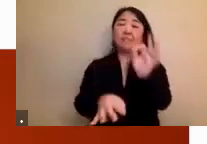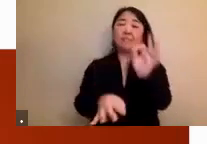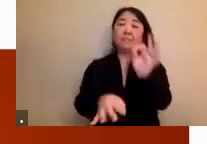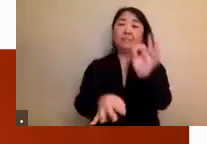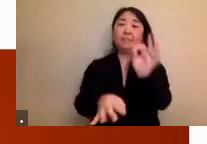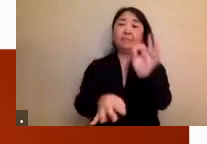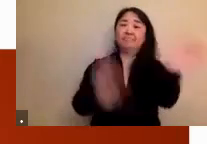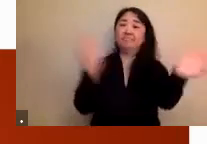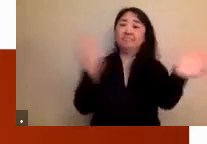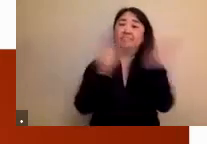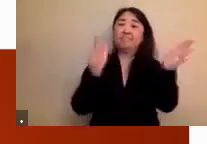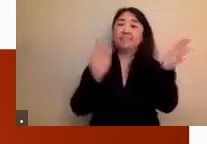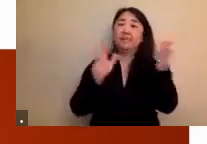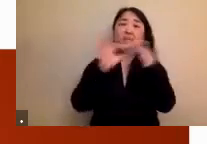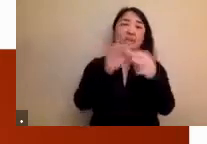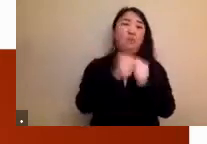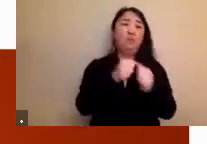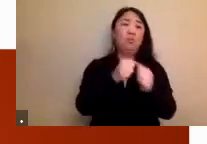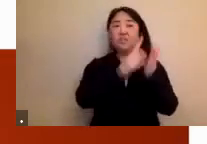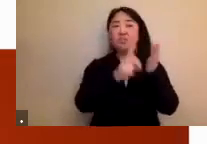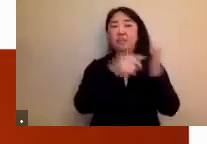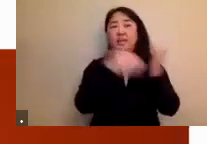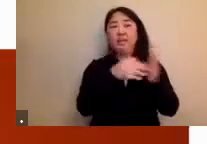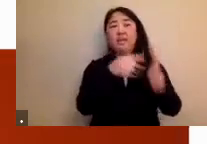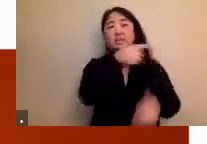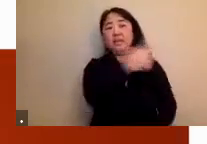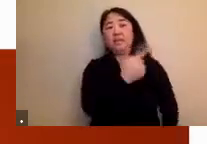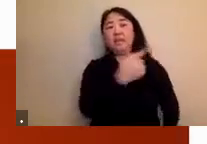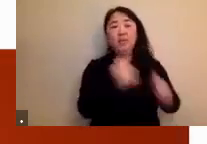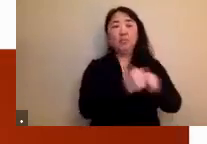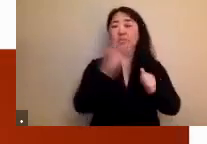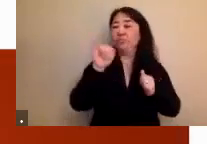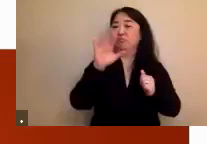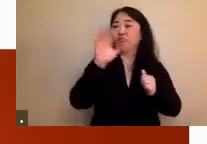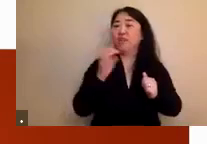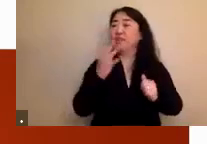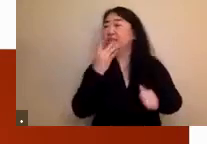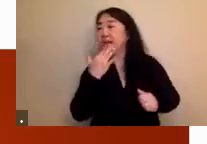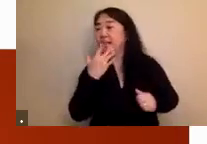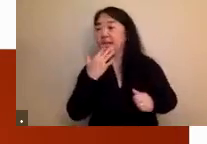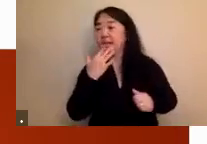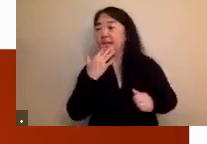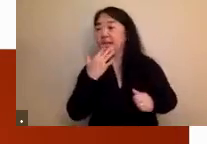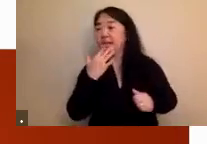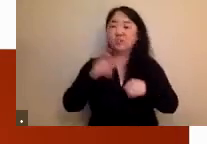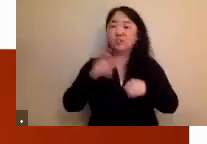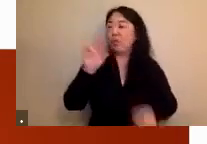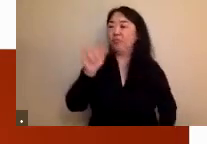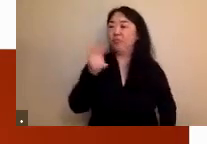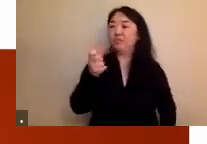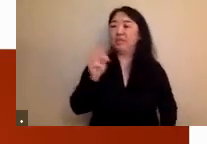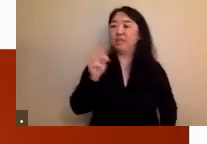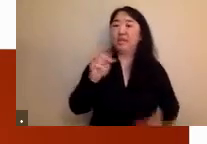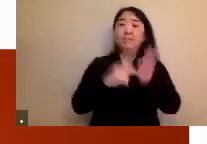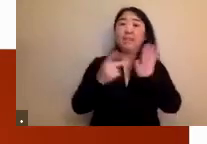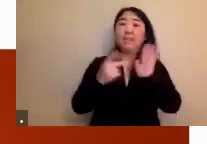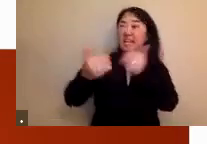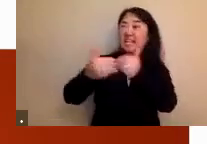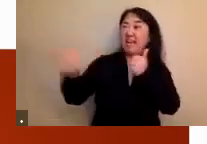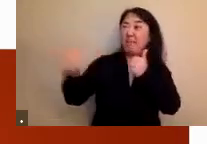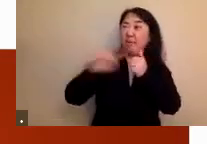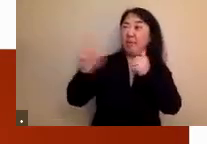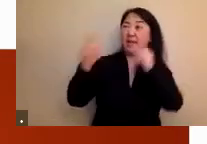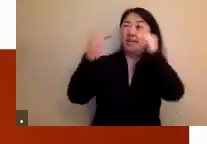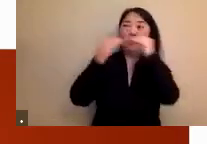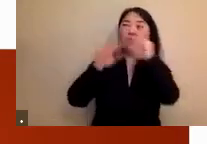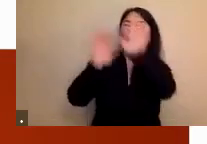of race, color, or national origin in any program. So that knocks out the separate but equal doctrine. Title